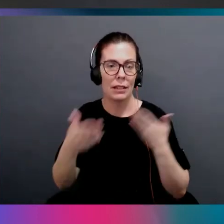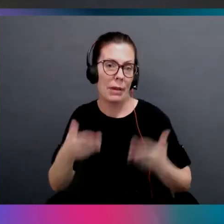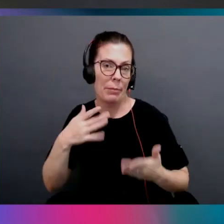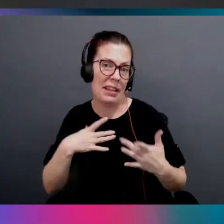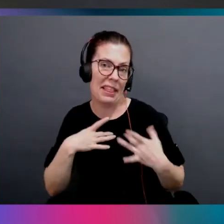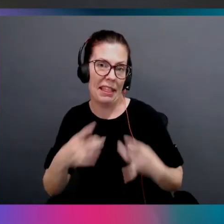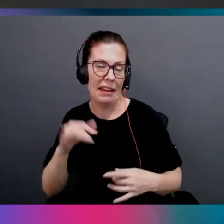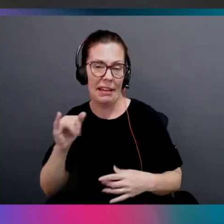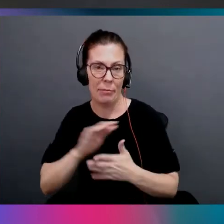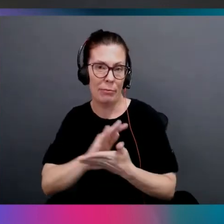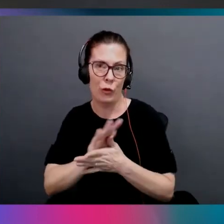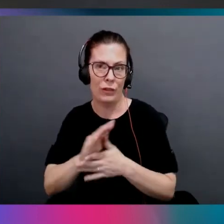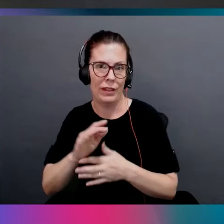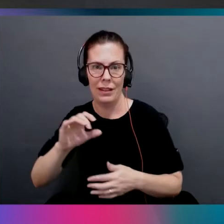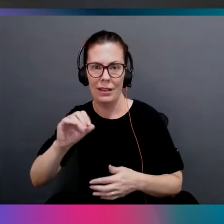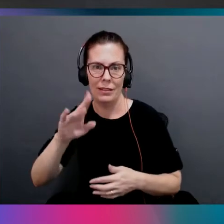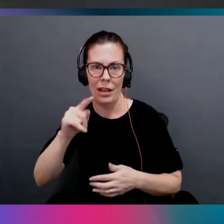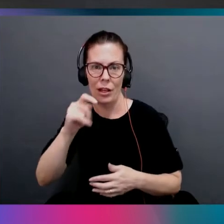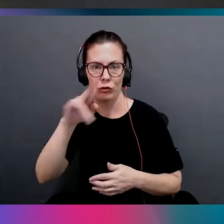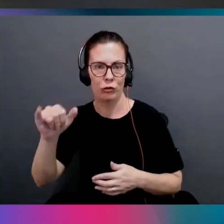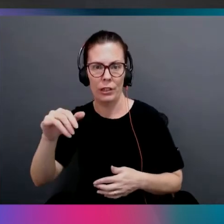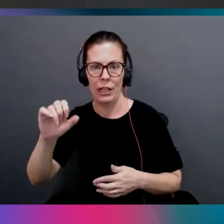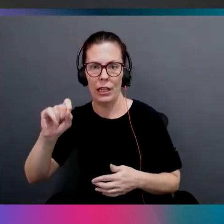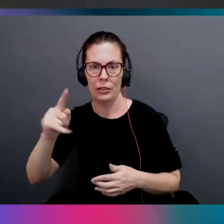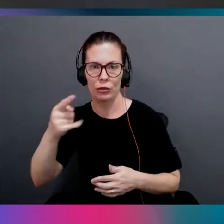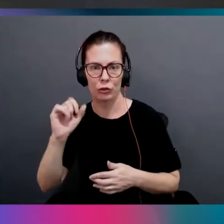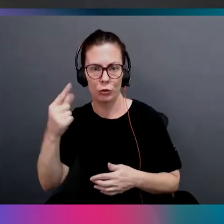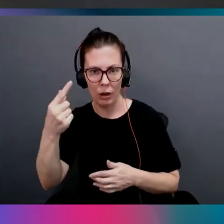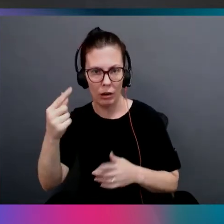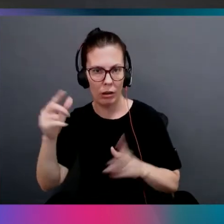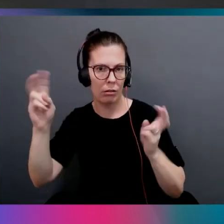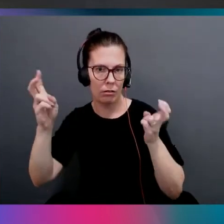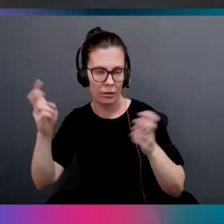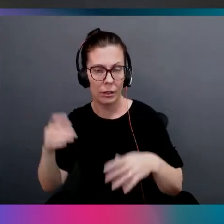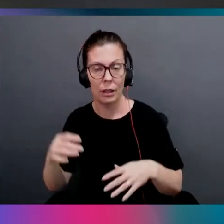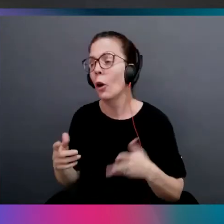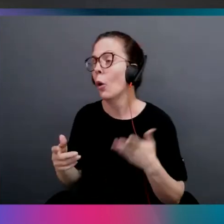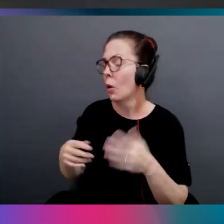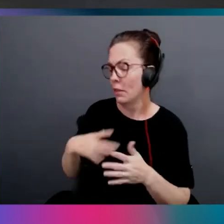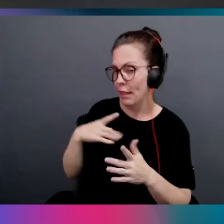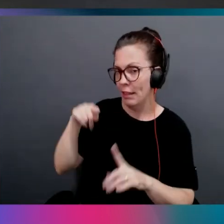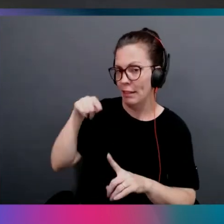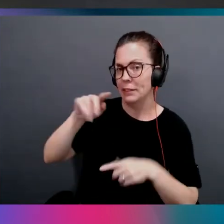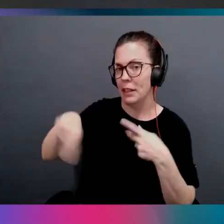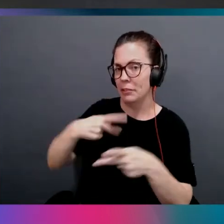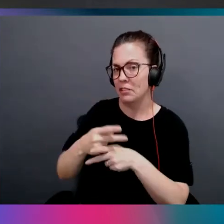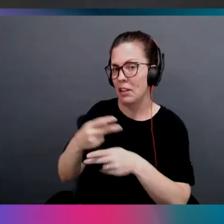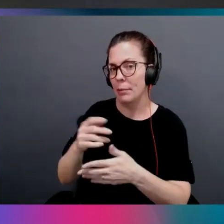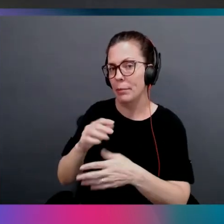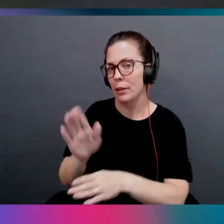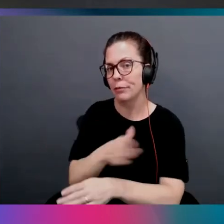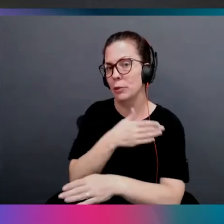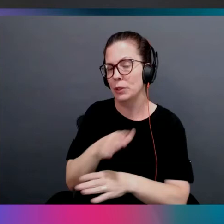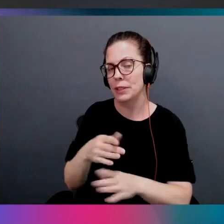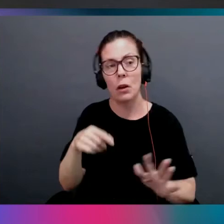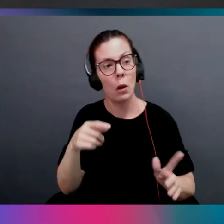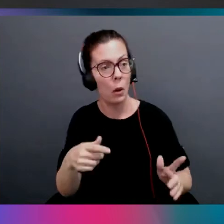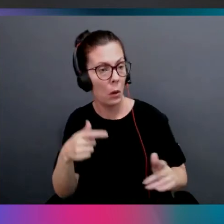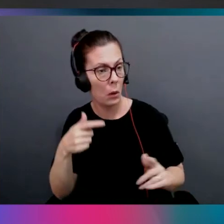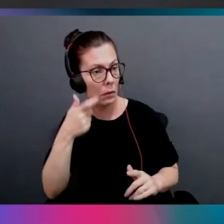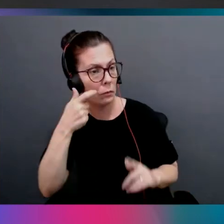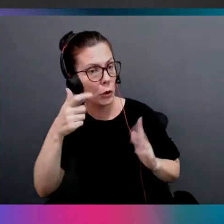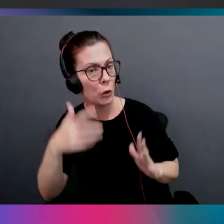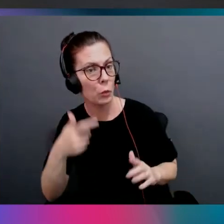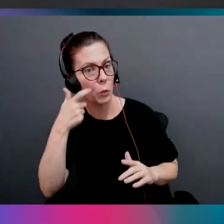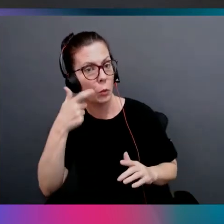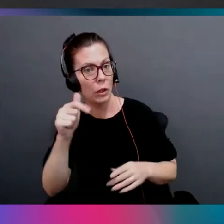movie like that, or something like that. And they like other music, so viewers who have watched this movie also have listened to this music. Okay. Right. Exactly. So it